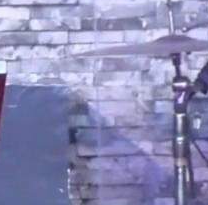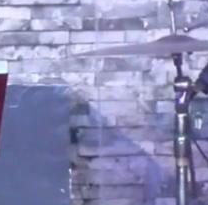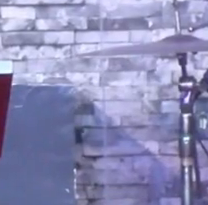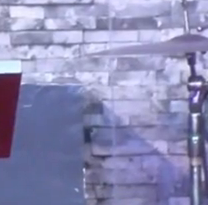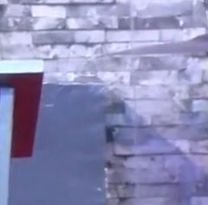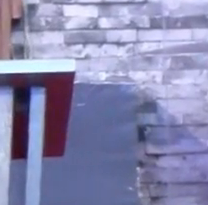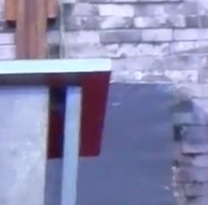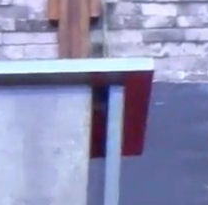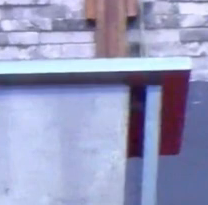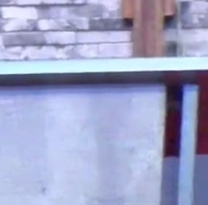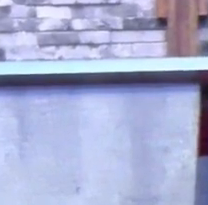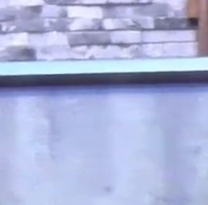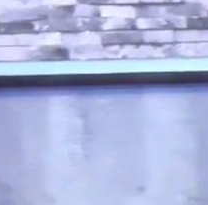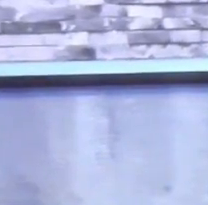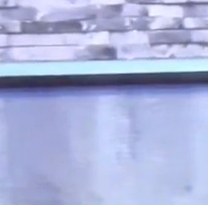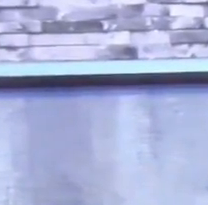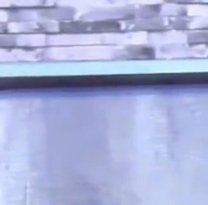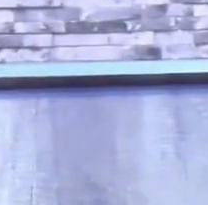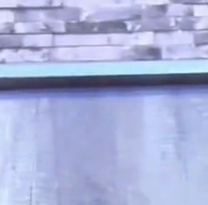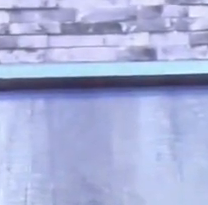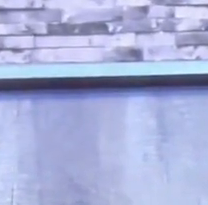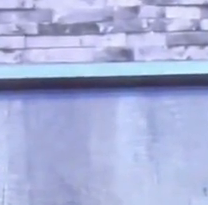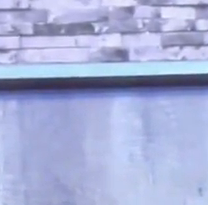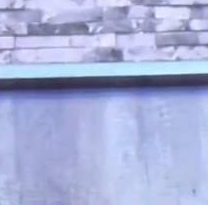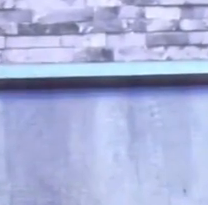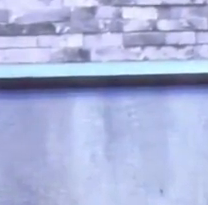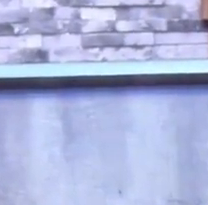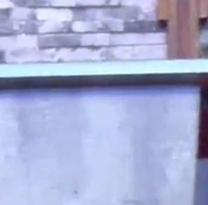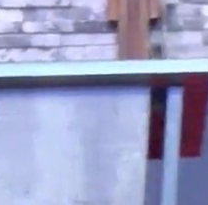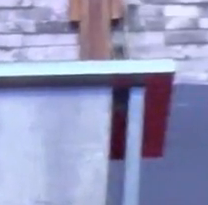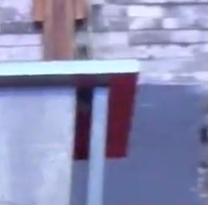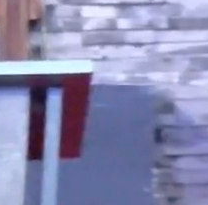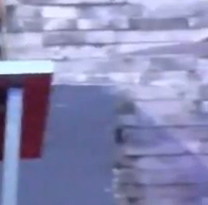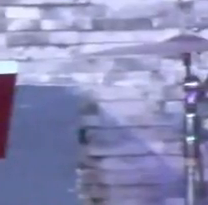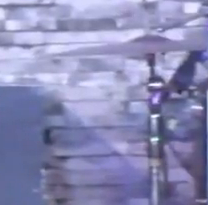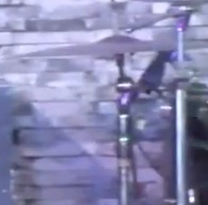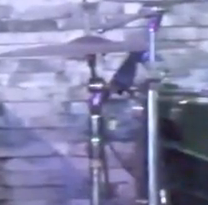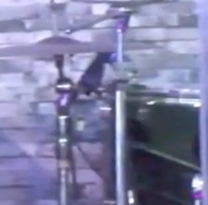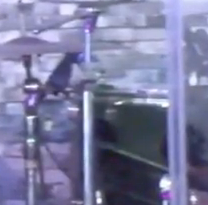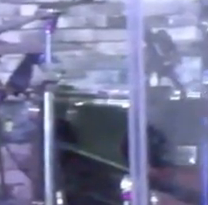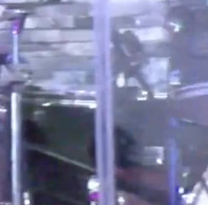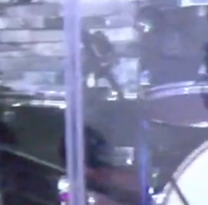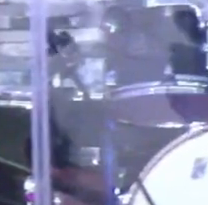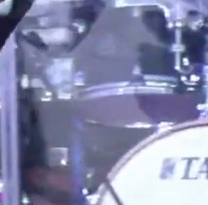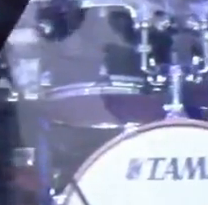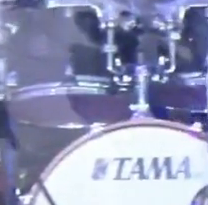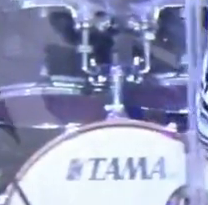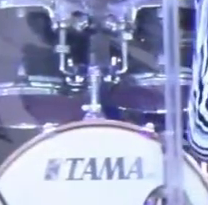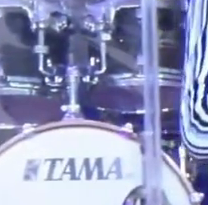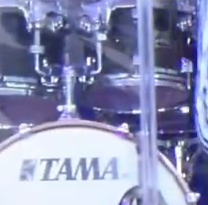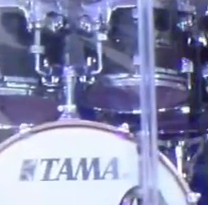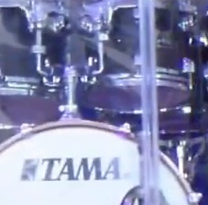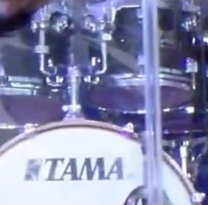mrefu. And nothing happened to Paul. Na kuna kitu kilichomfanyikia Paulo. This morning. Asubuhi ya leo. I don't know what people have seen